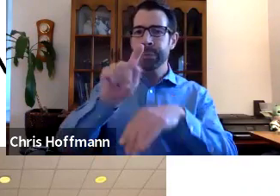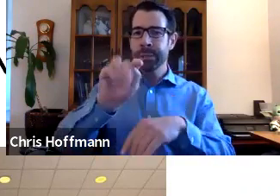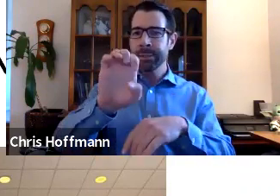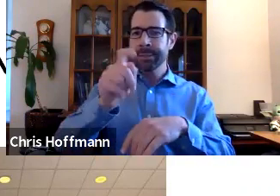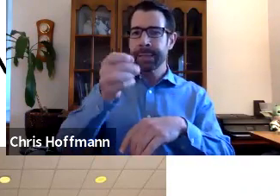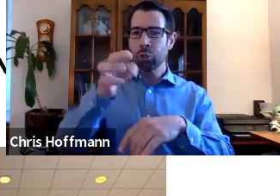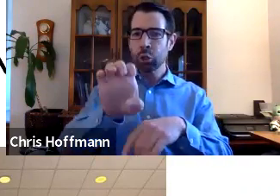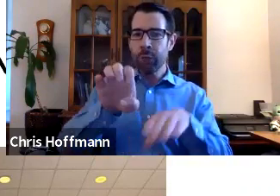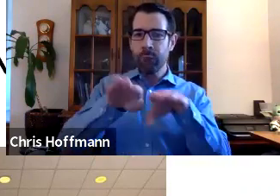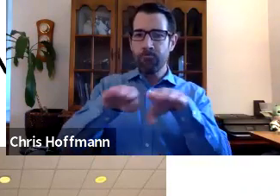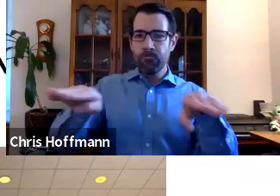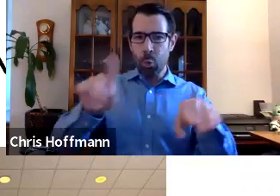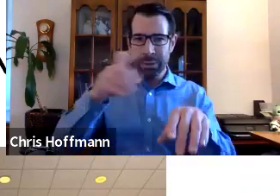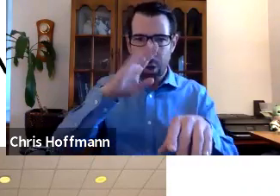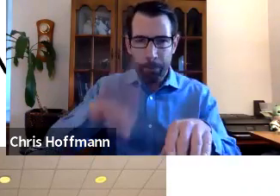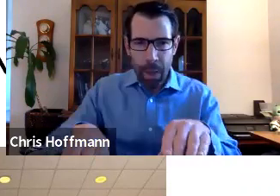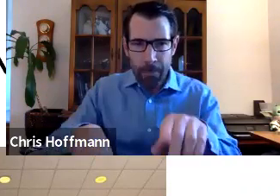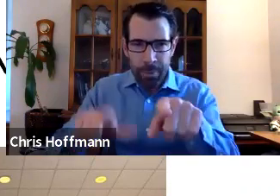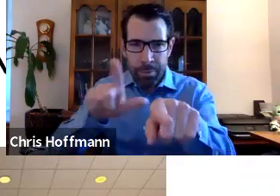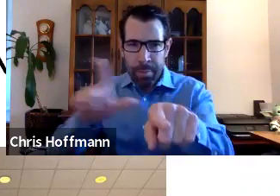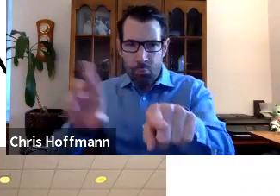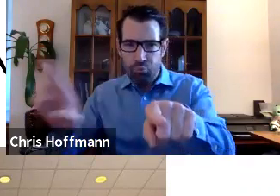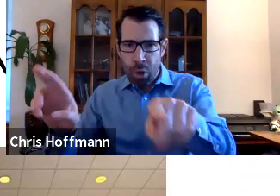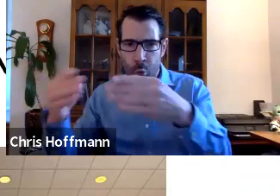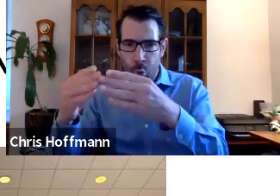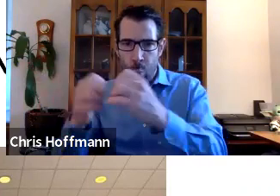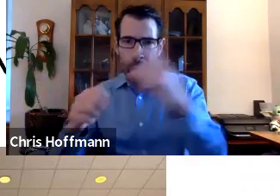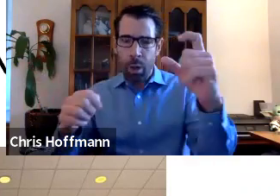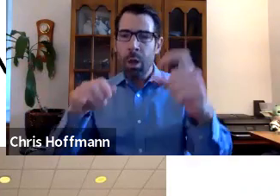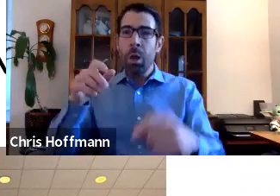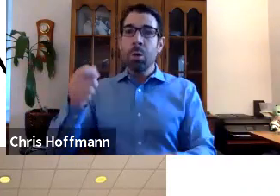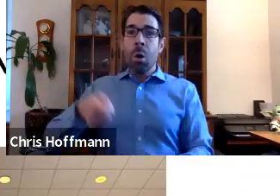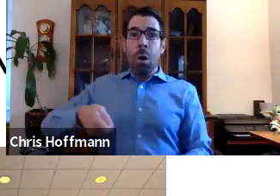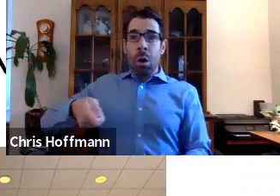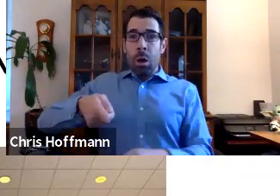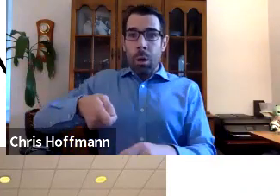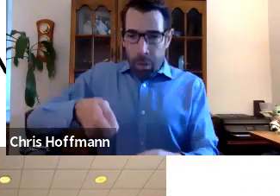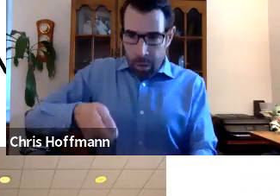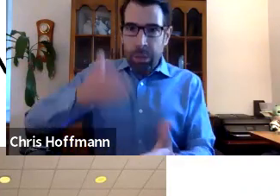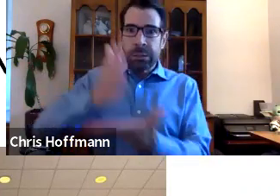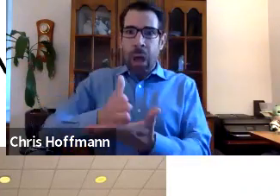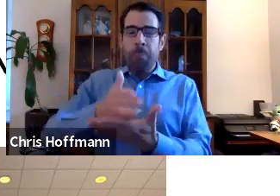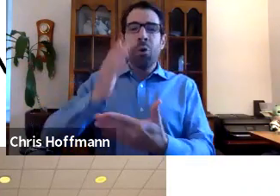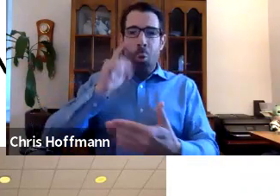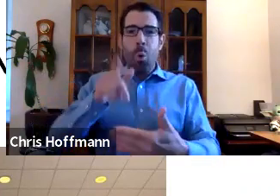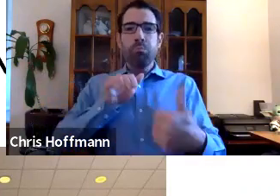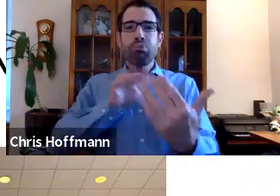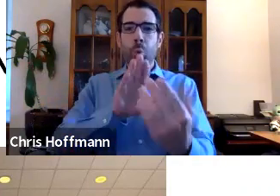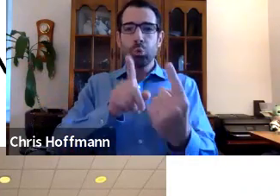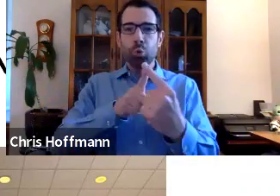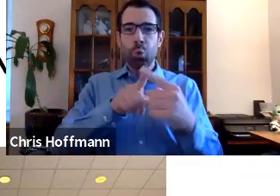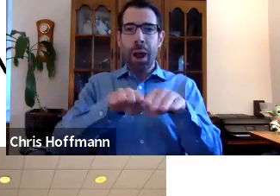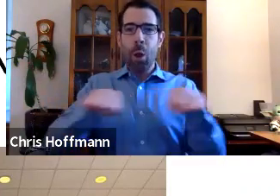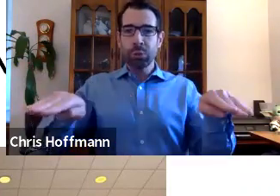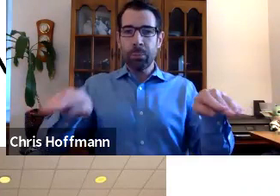and wanted to reinforce that texture and tactile experience for them in this new space. So if you see in the right-hand corner,